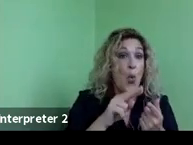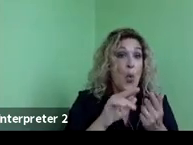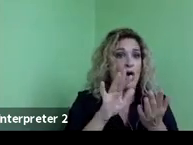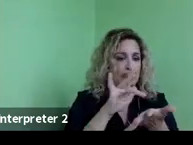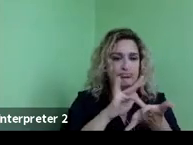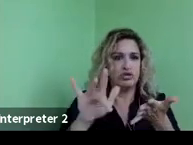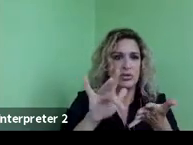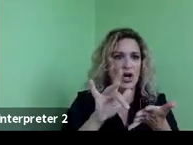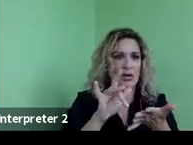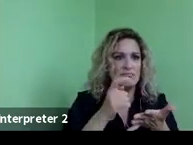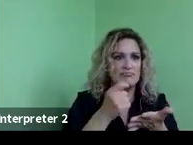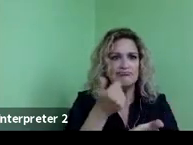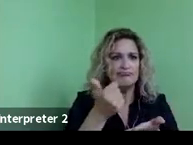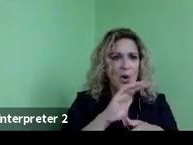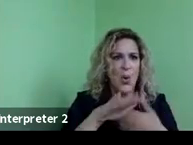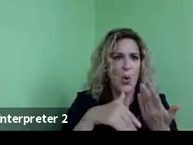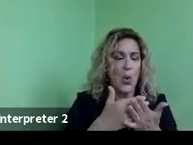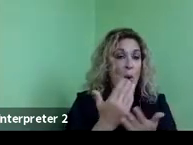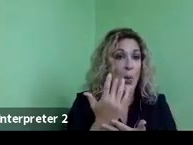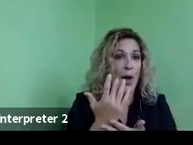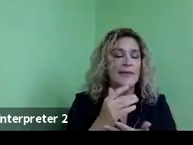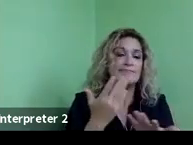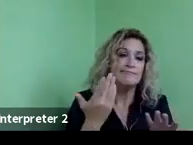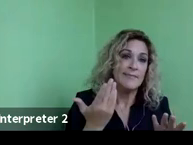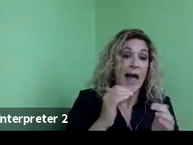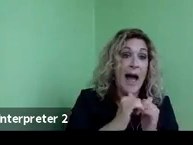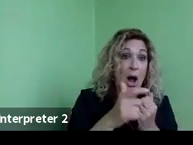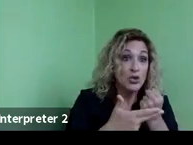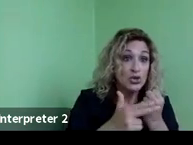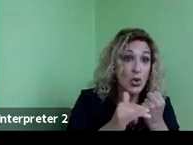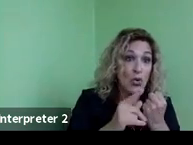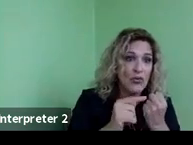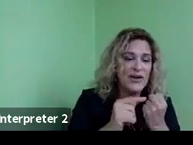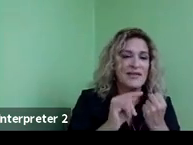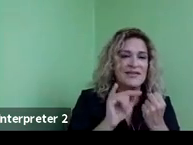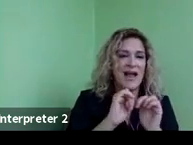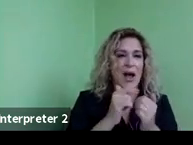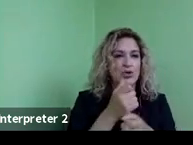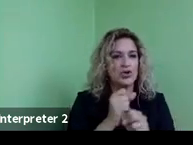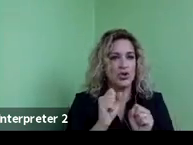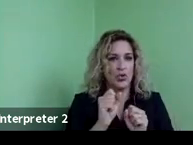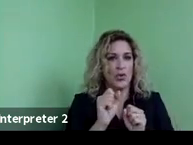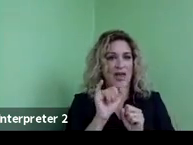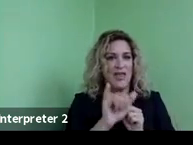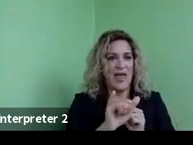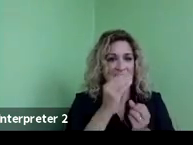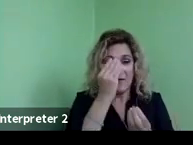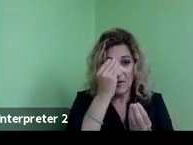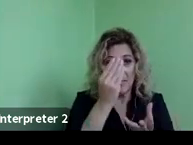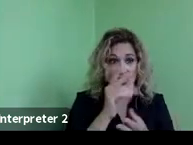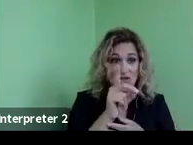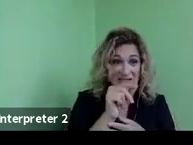you store your data really is how you secure it. And you want to make sure that in all the places that you're collecting this